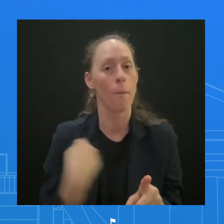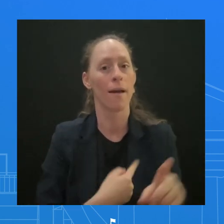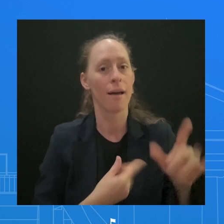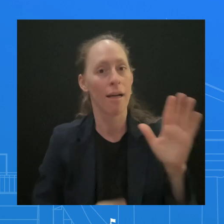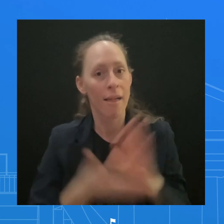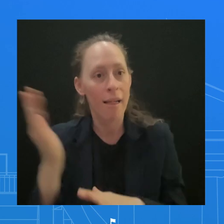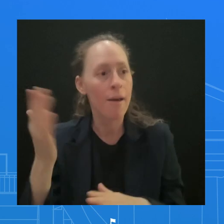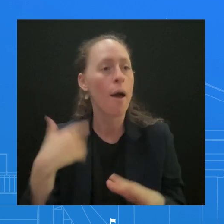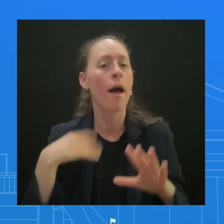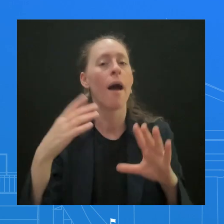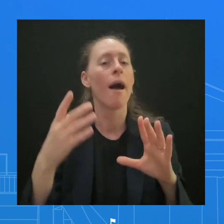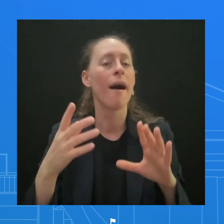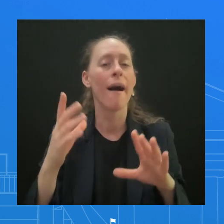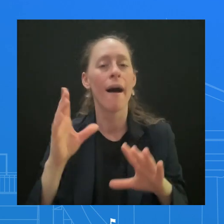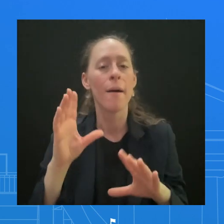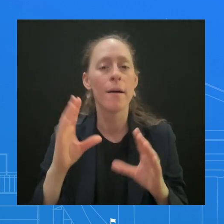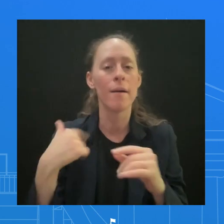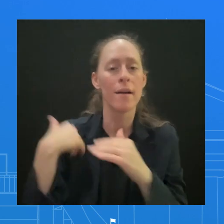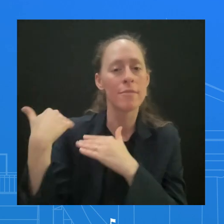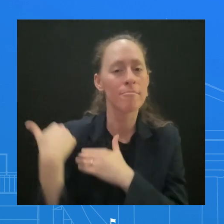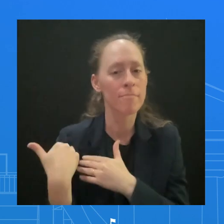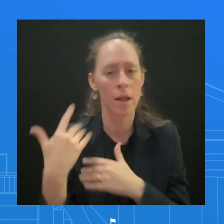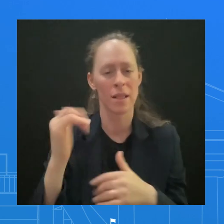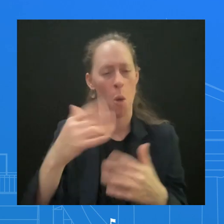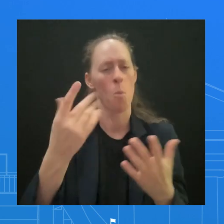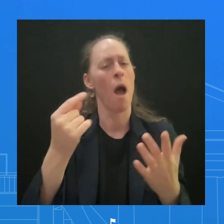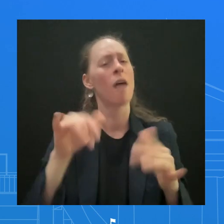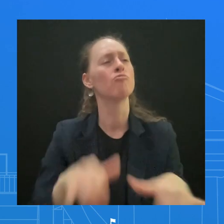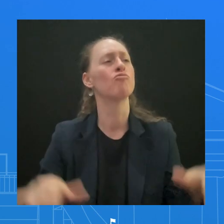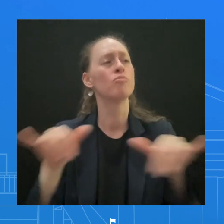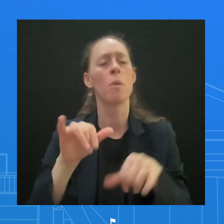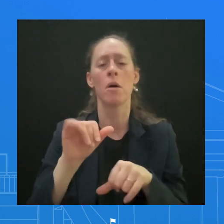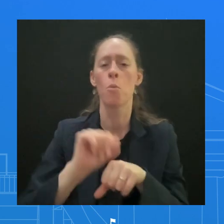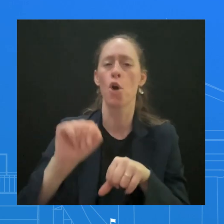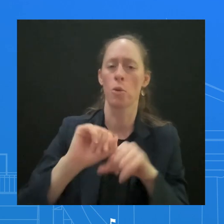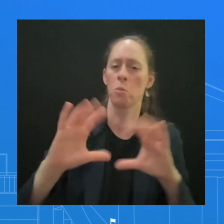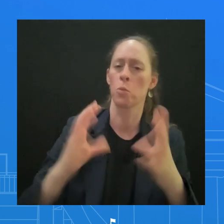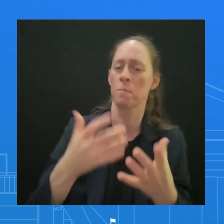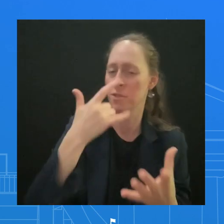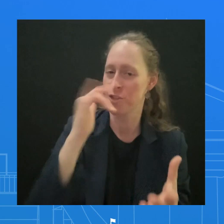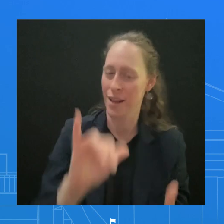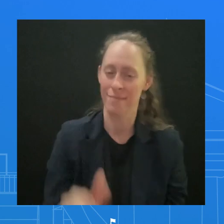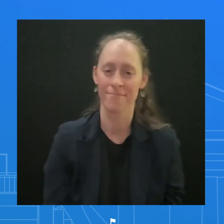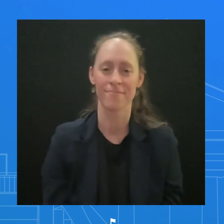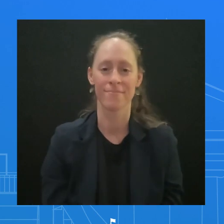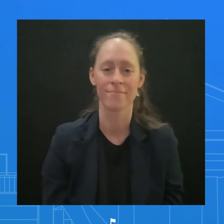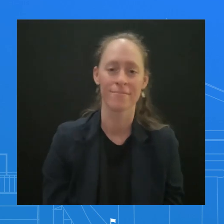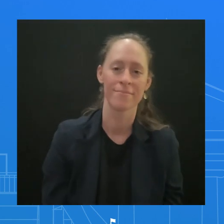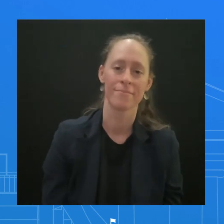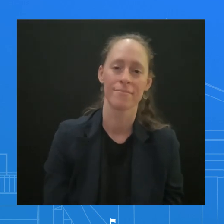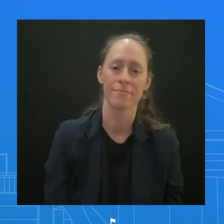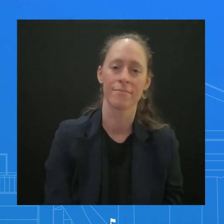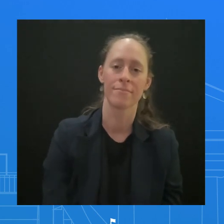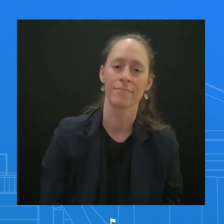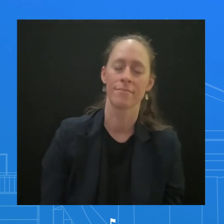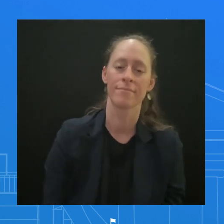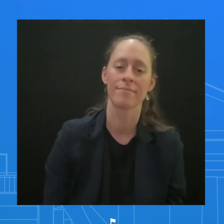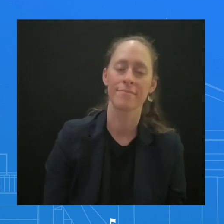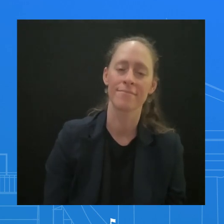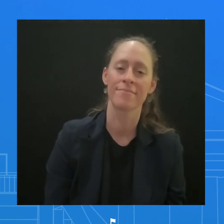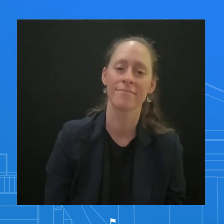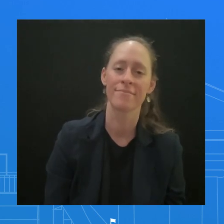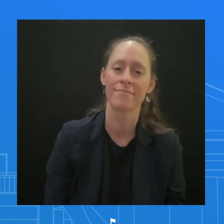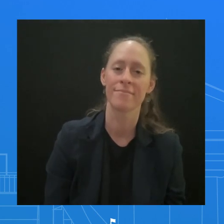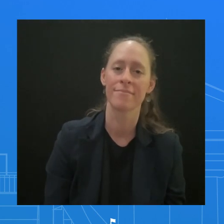working group level. Thanks. So back to India. Is it this push for American companies to do more